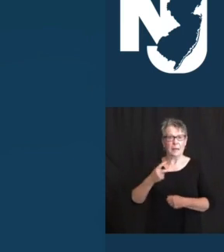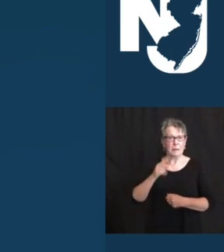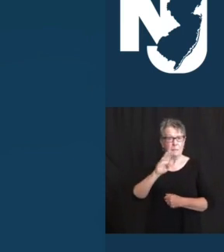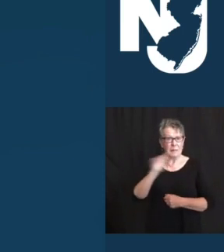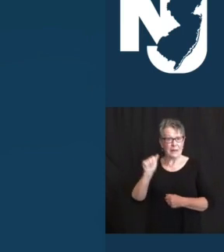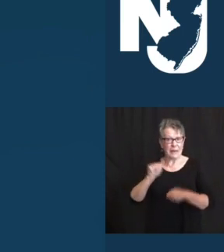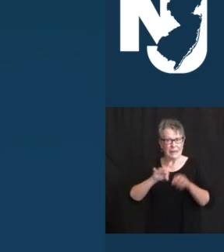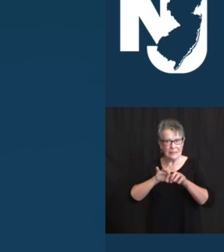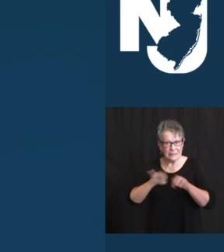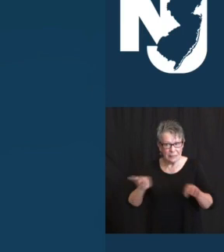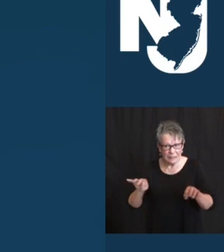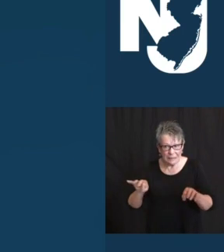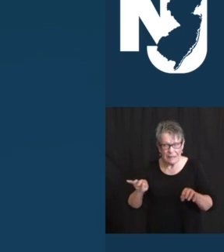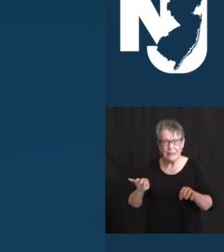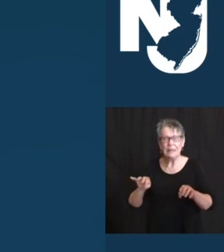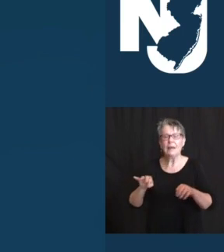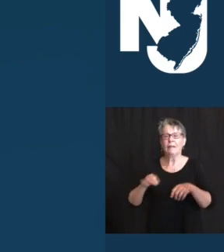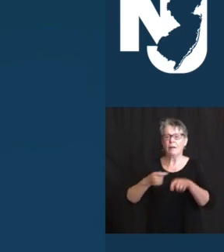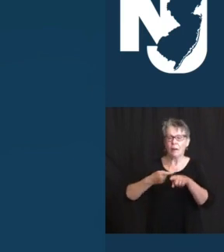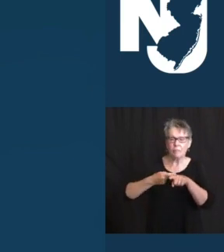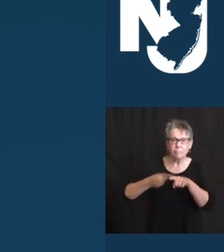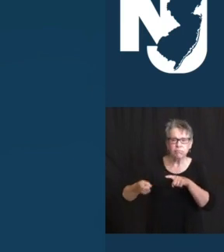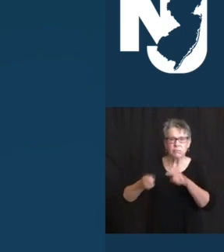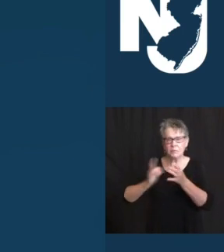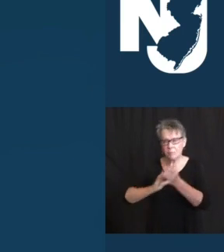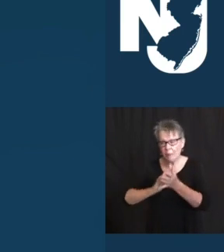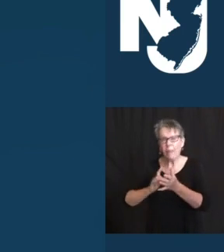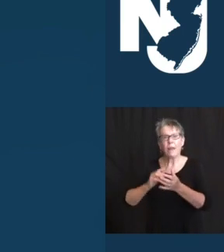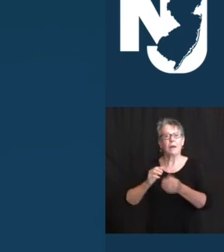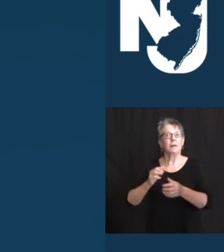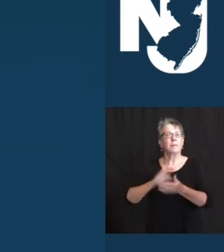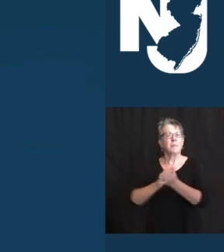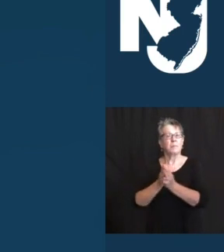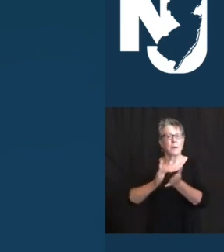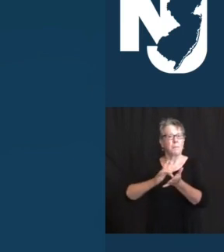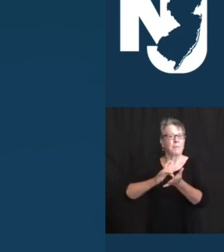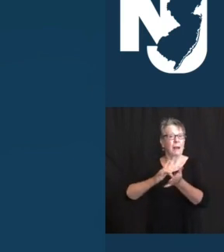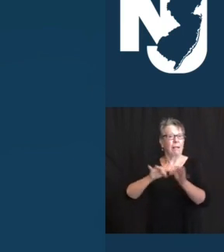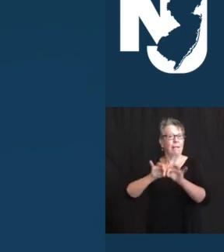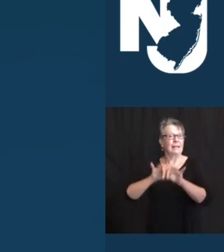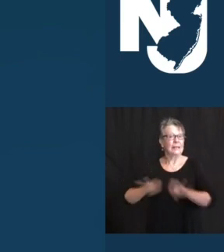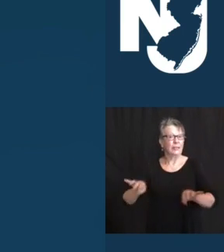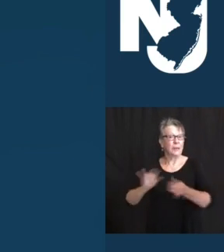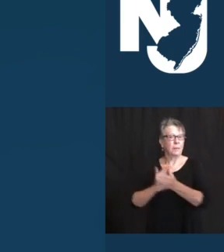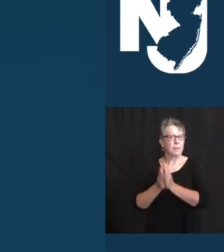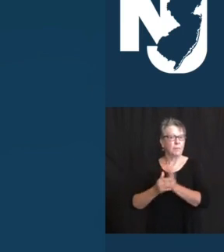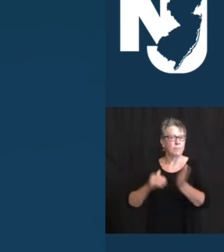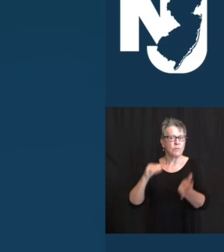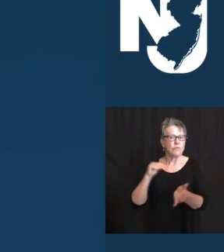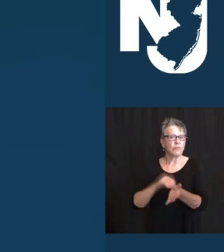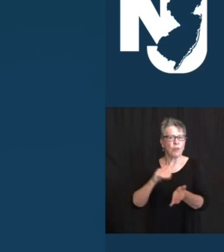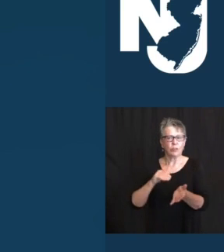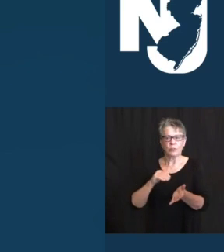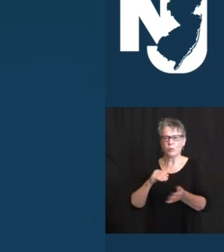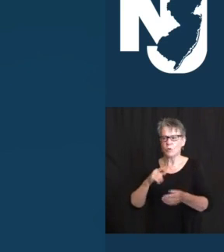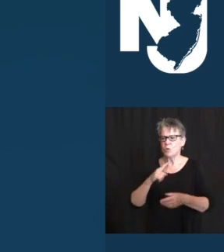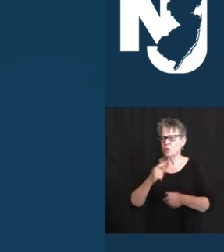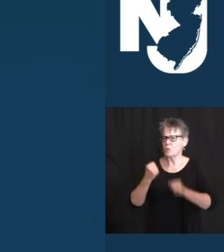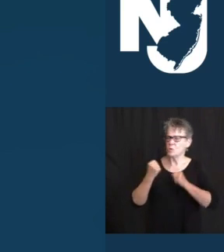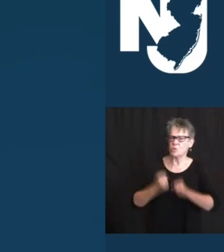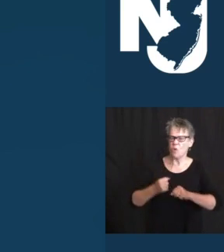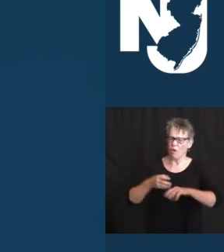St. George's University. New Jersey was his home, and he completed his internship at St. Joseph's Hospital in